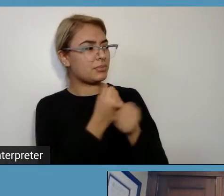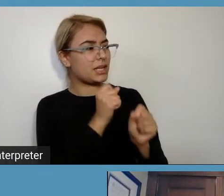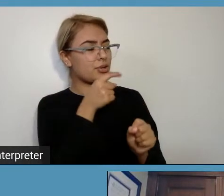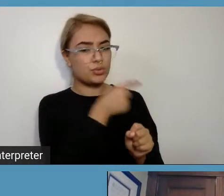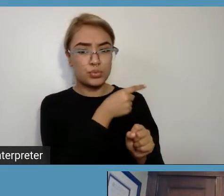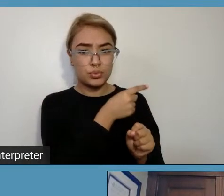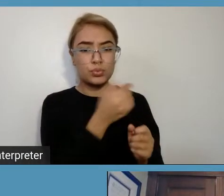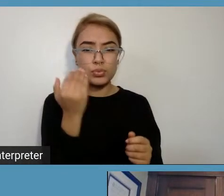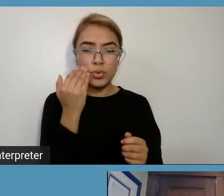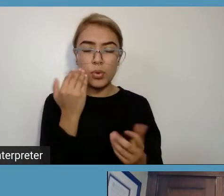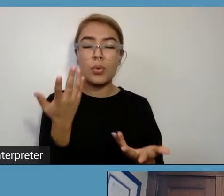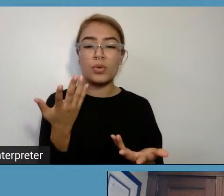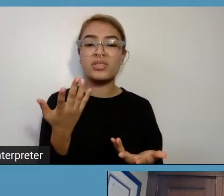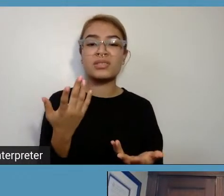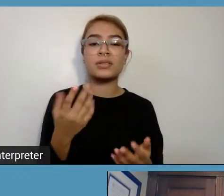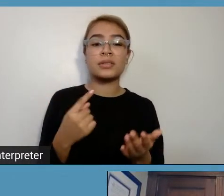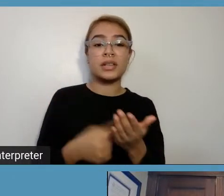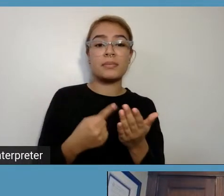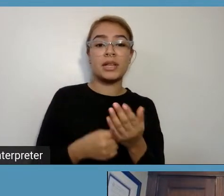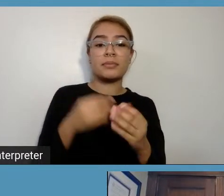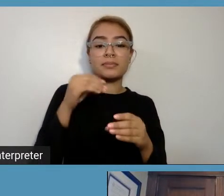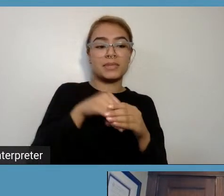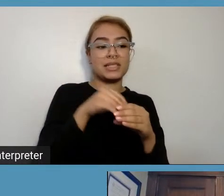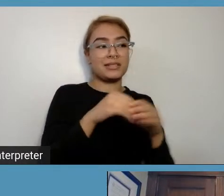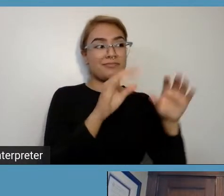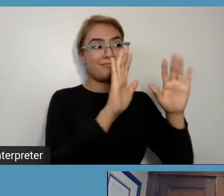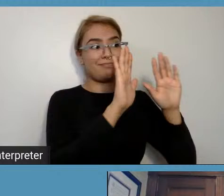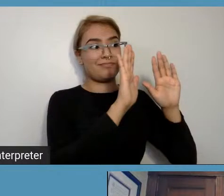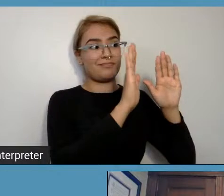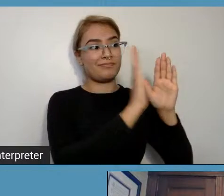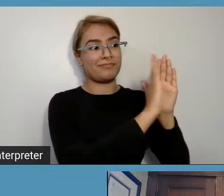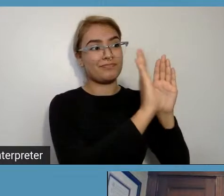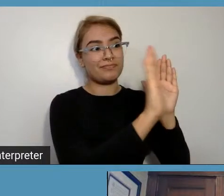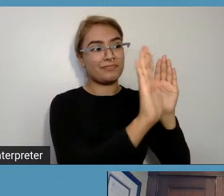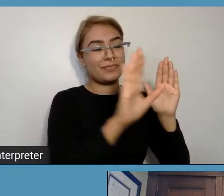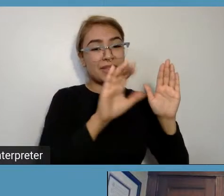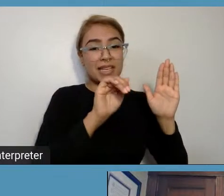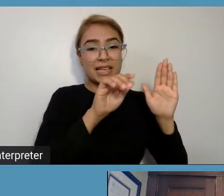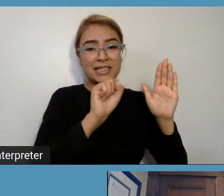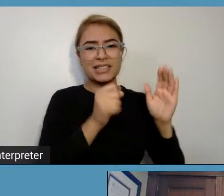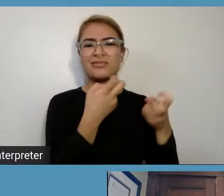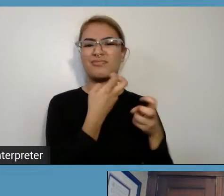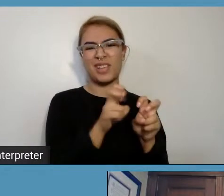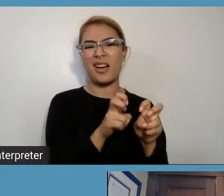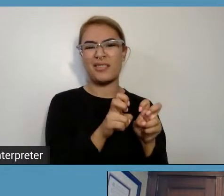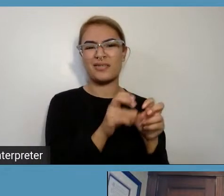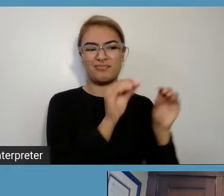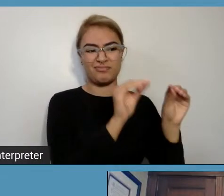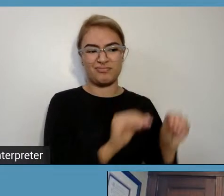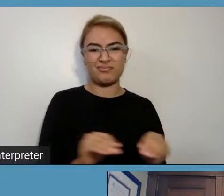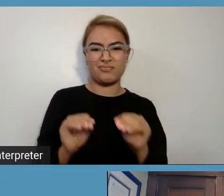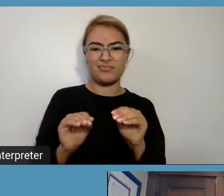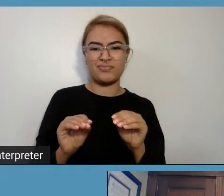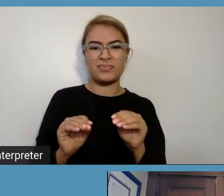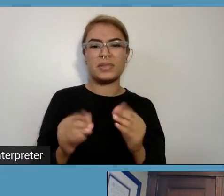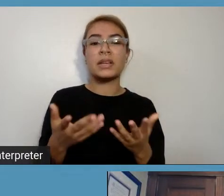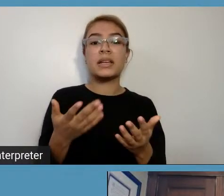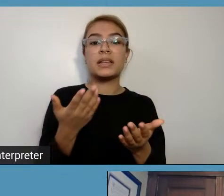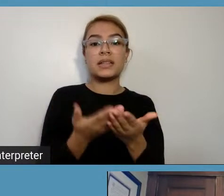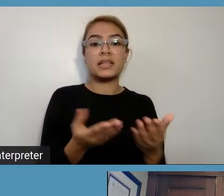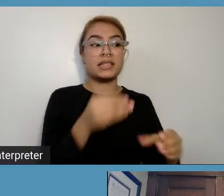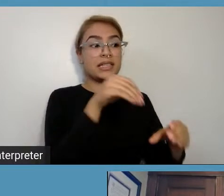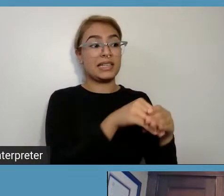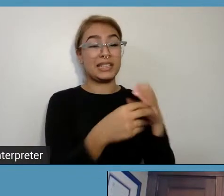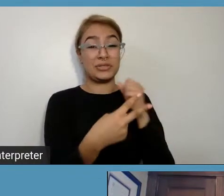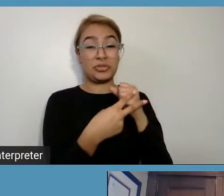things that are in cases are harder sometimes to get out, that are on display. The things that are in storage, nobody has seen for 70 years.